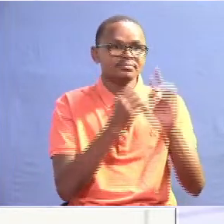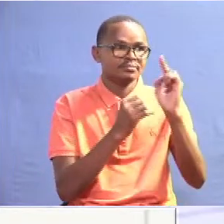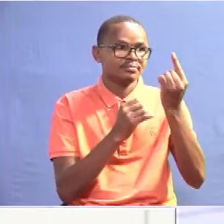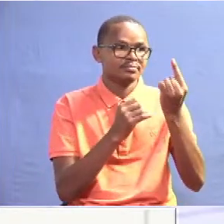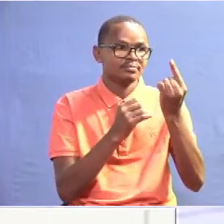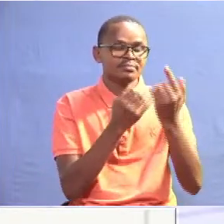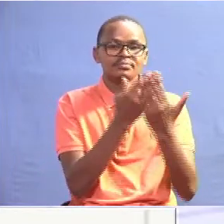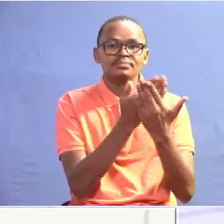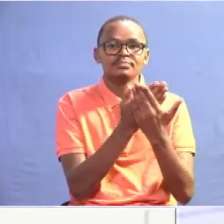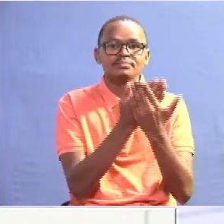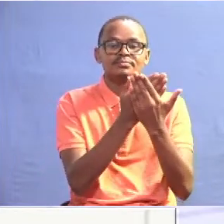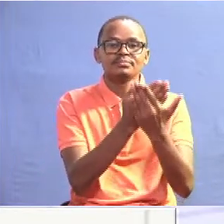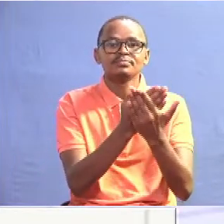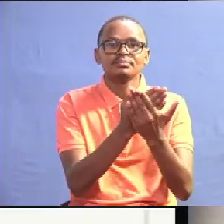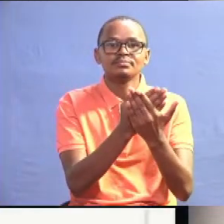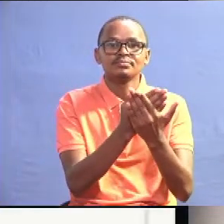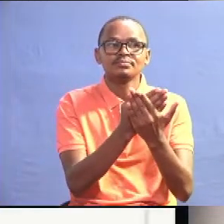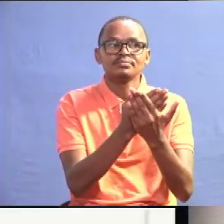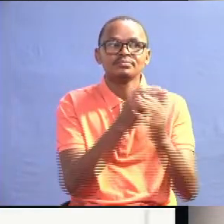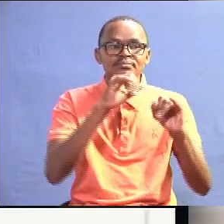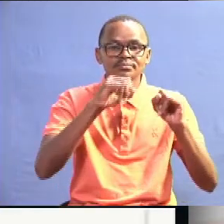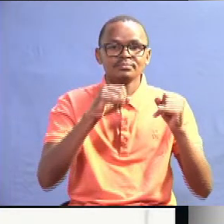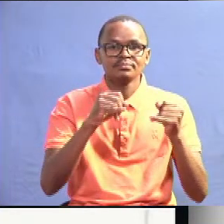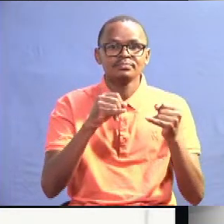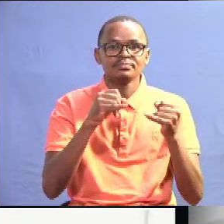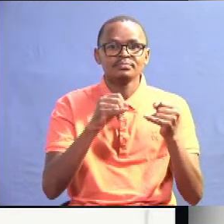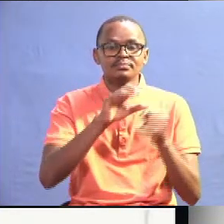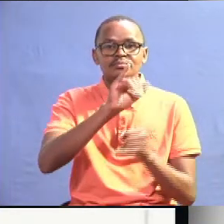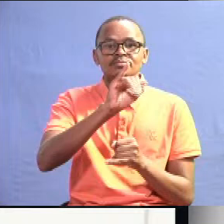was proposed by the new